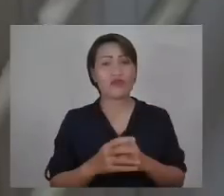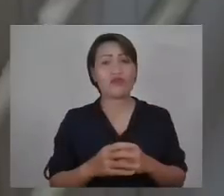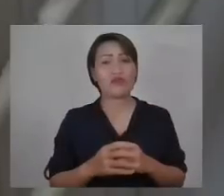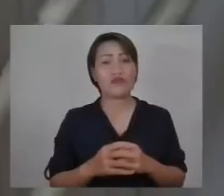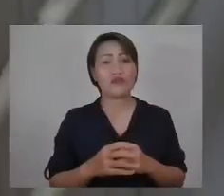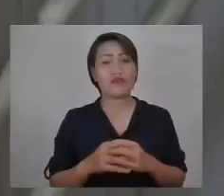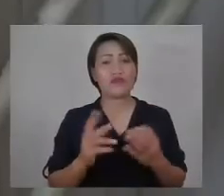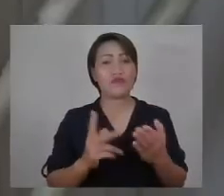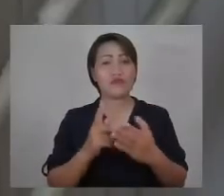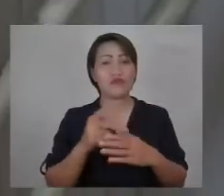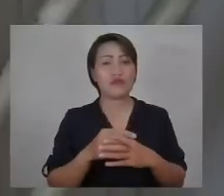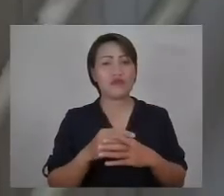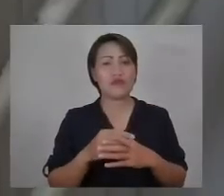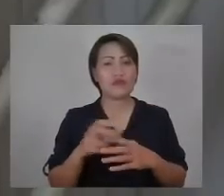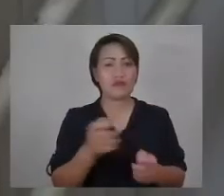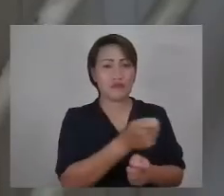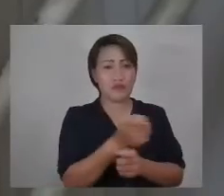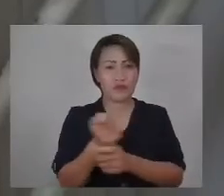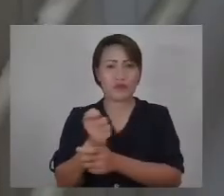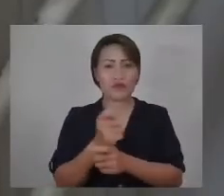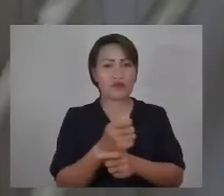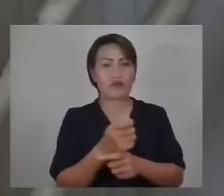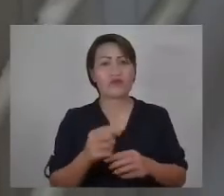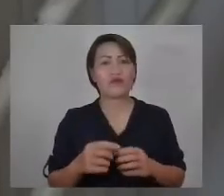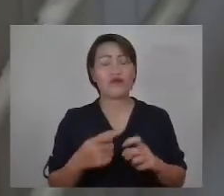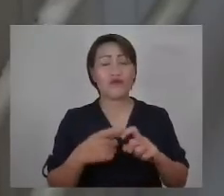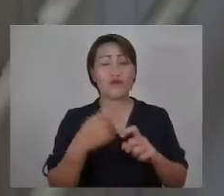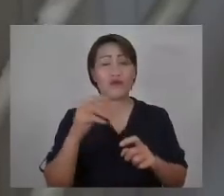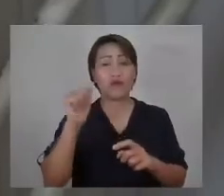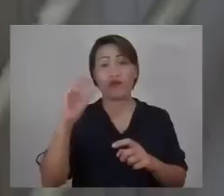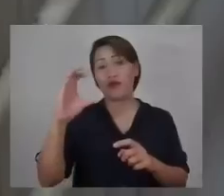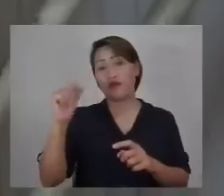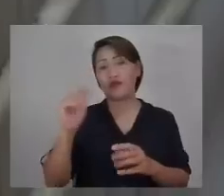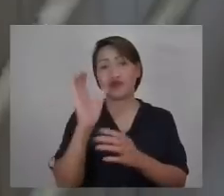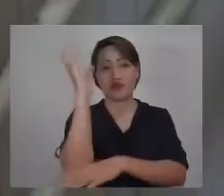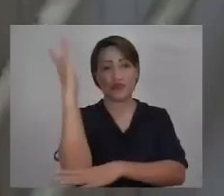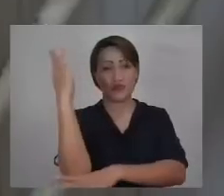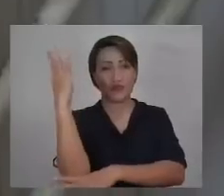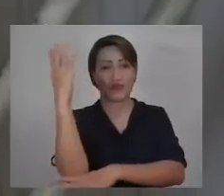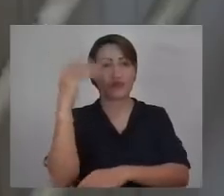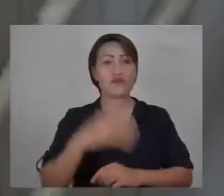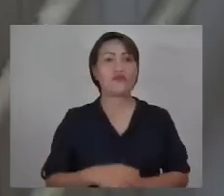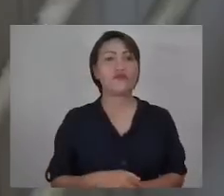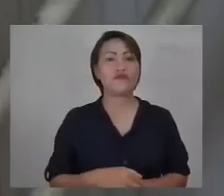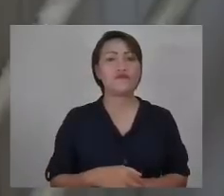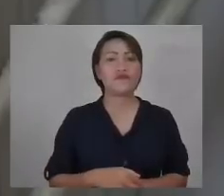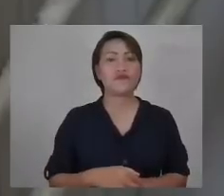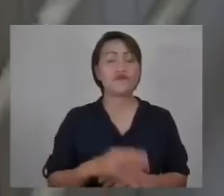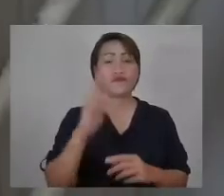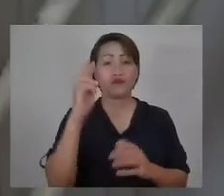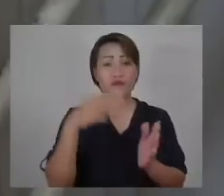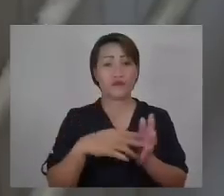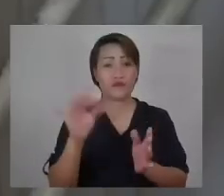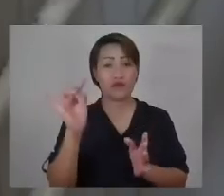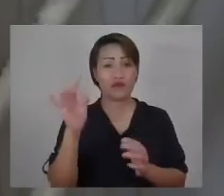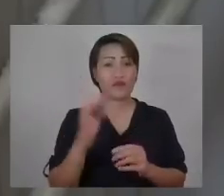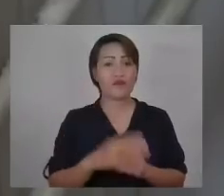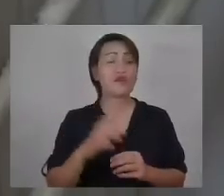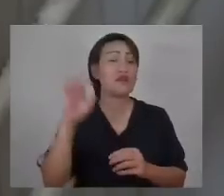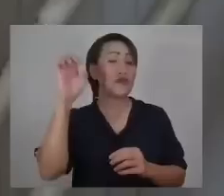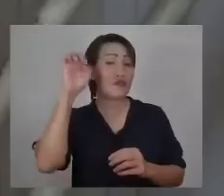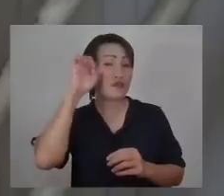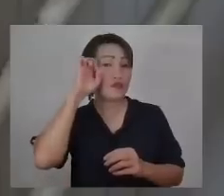insecticide from acacia bark. In 2018, Eugene Rivera, Josel Kent